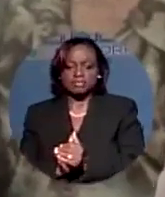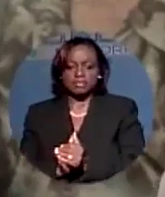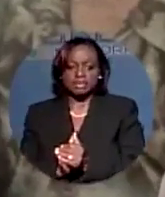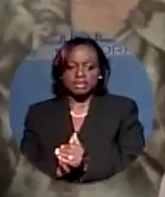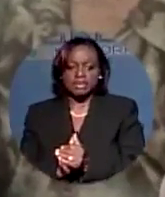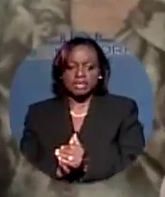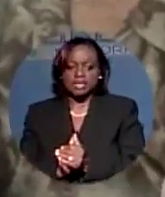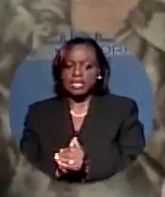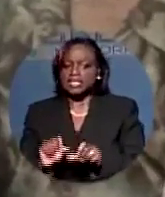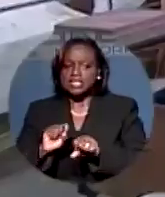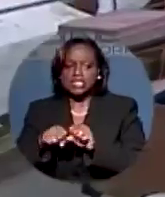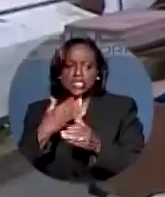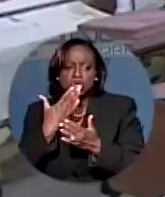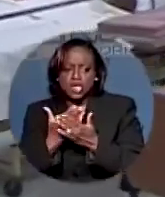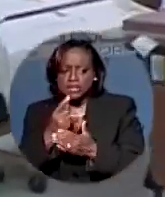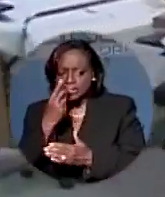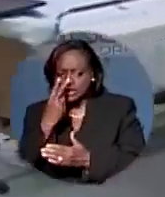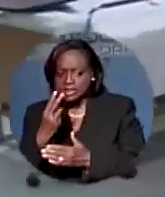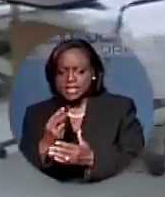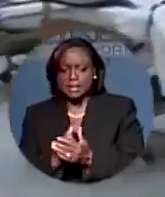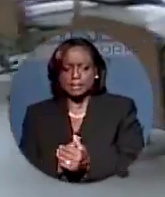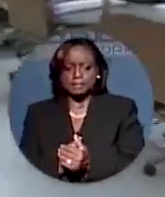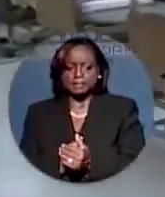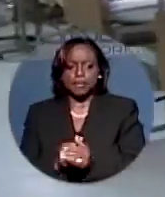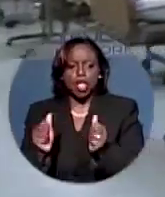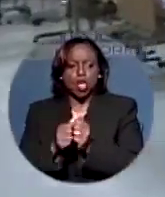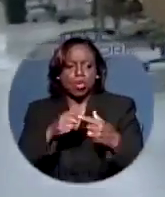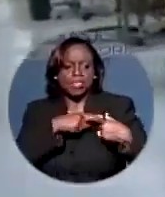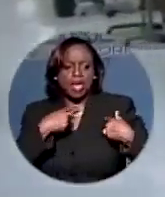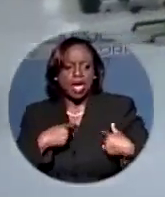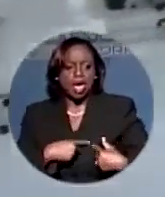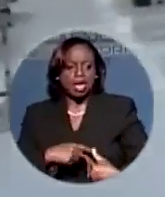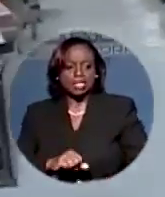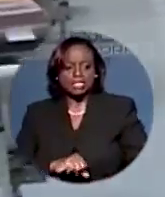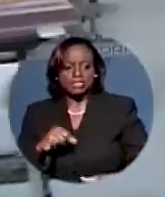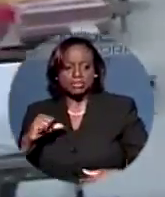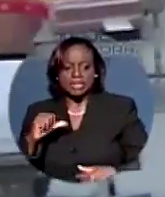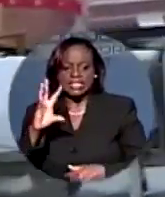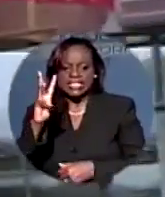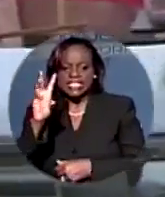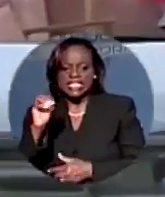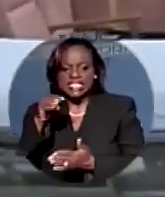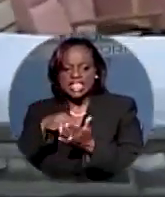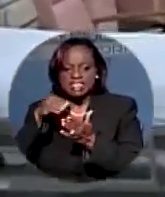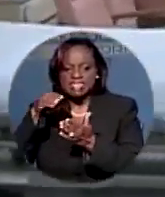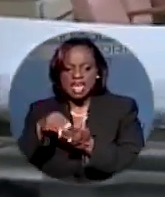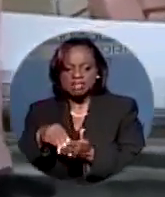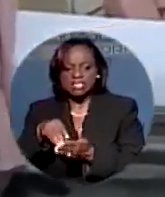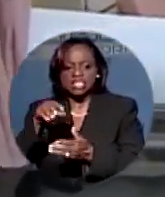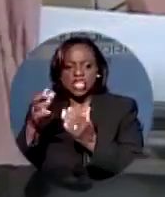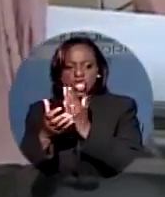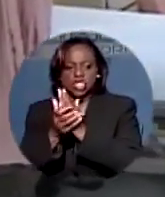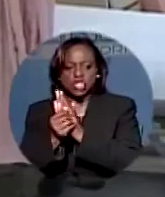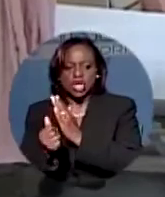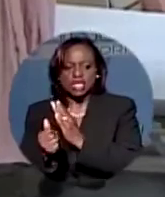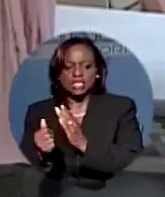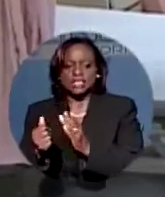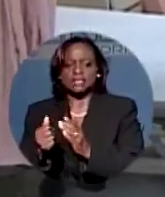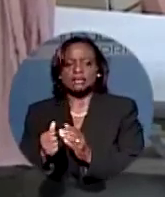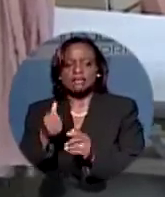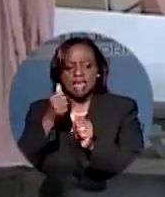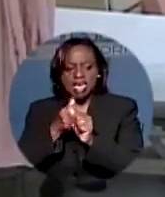most rewarding thing you can imagine. And with heart surgeries costing up to $60,000 per patient, Barnes made this